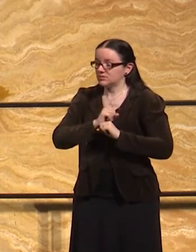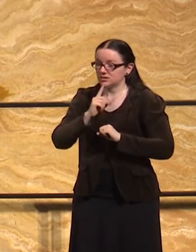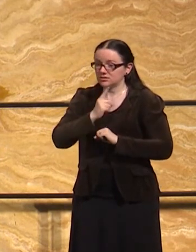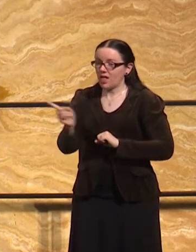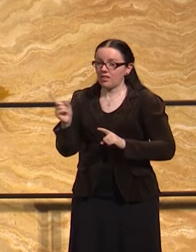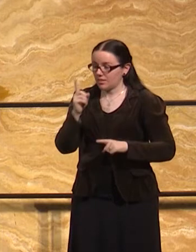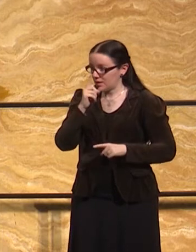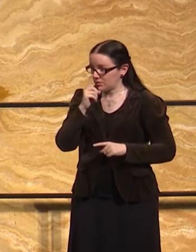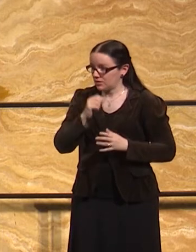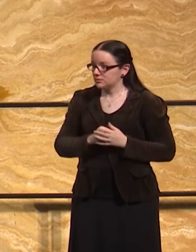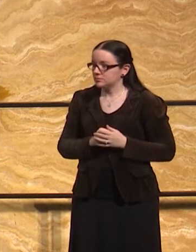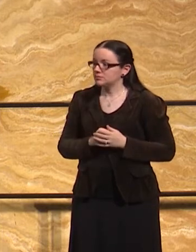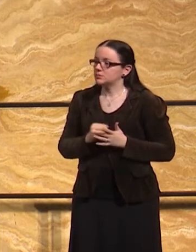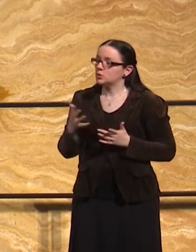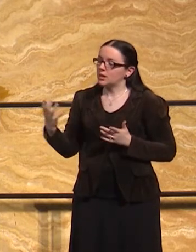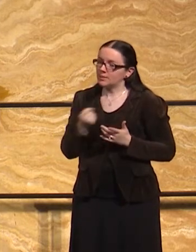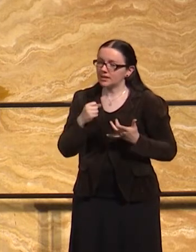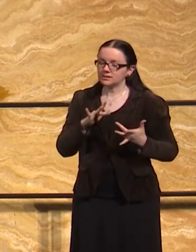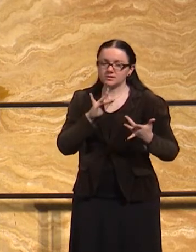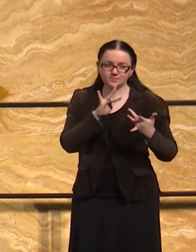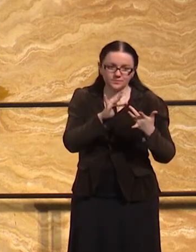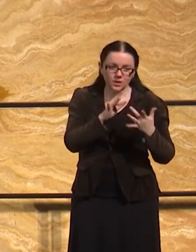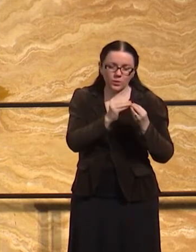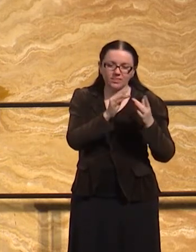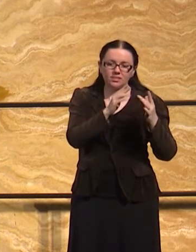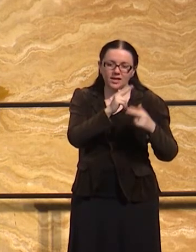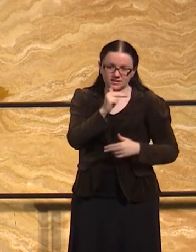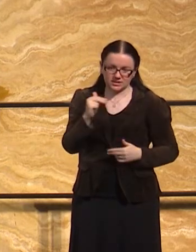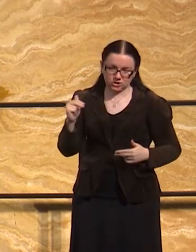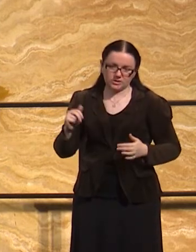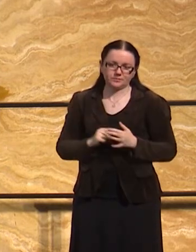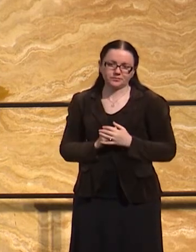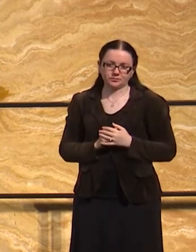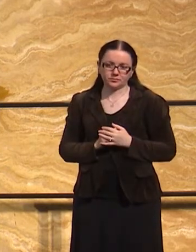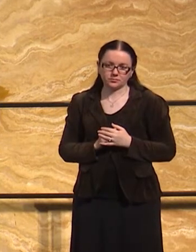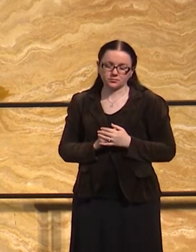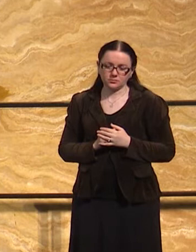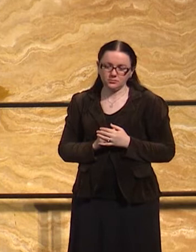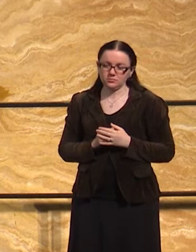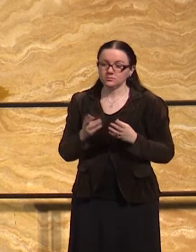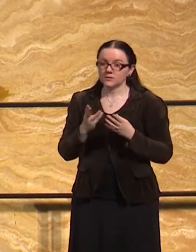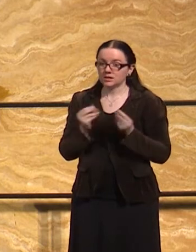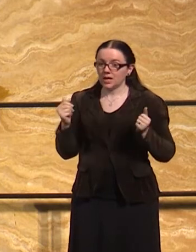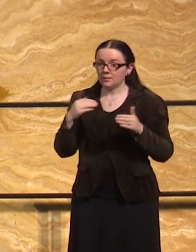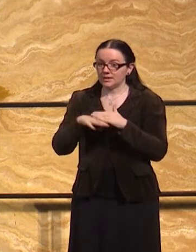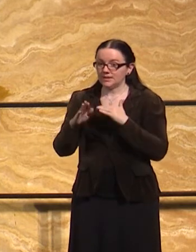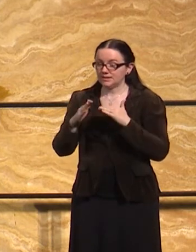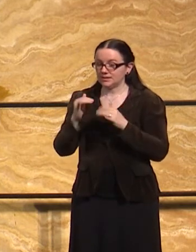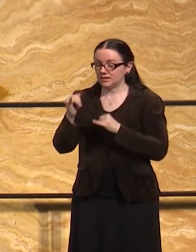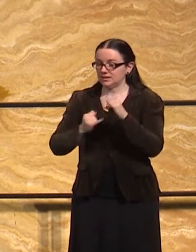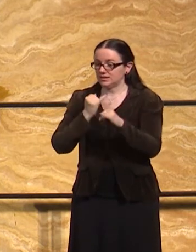must reach out to Indonesia. Because remember, some in the international community were telling